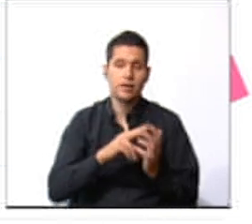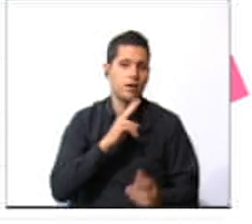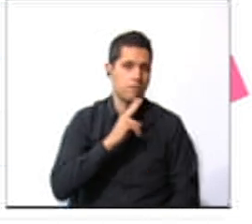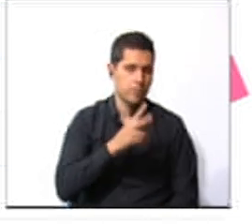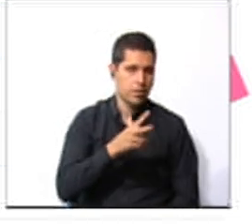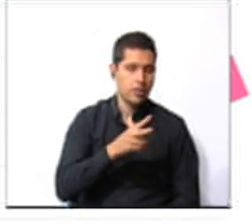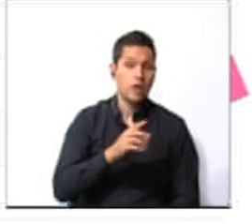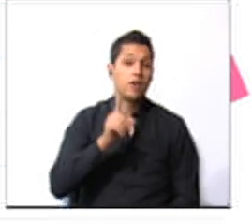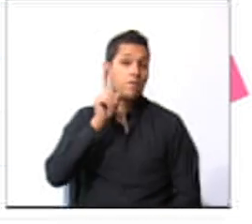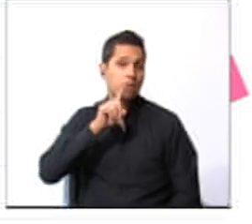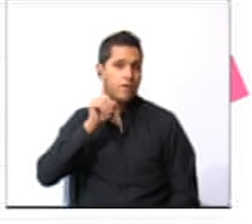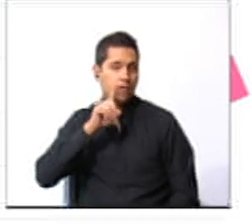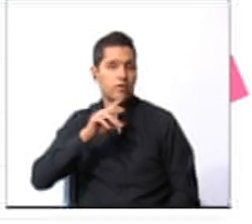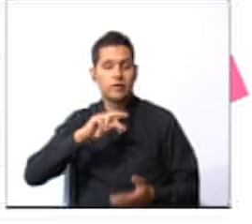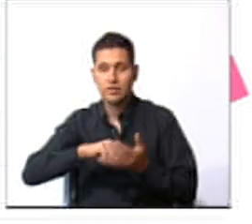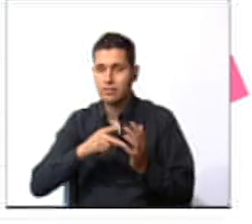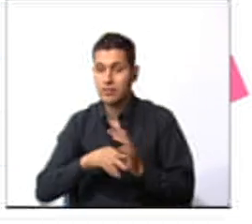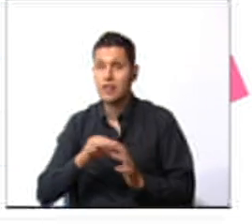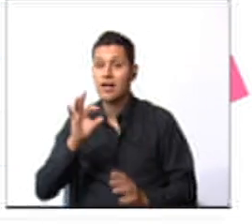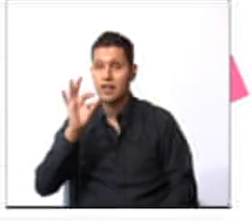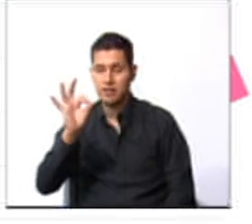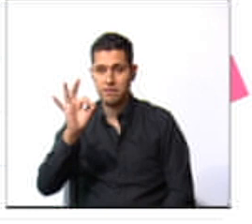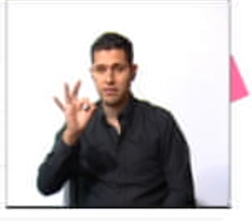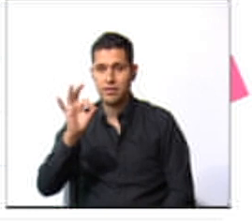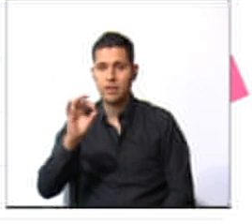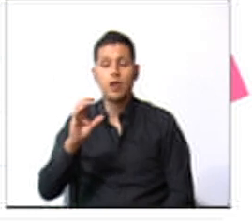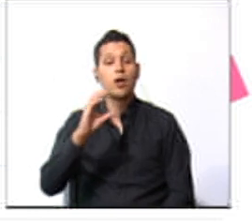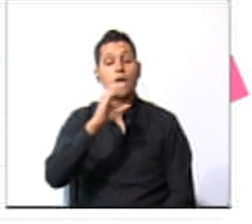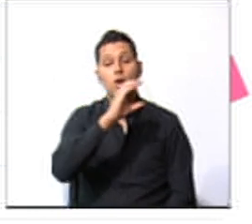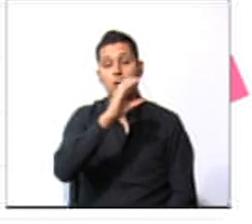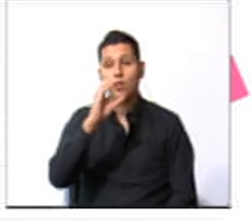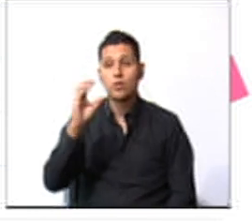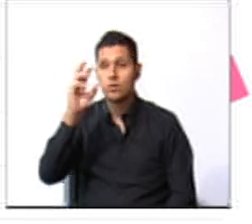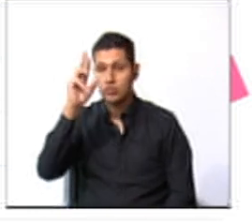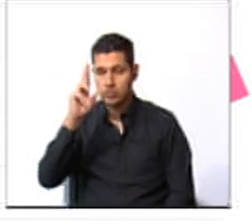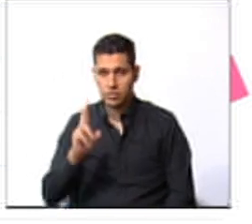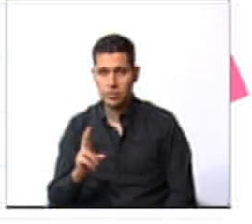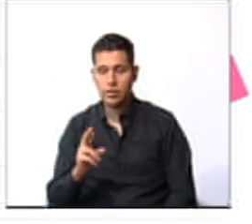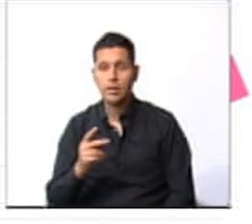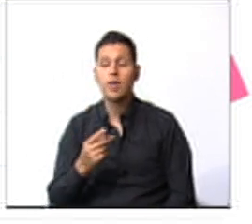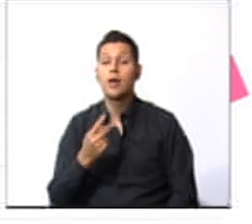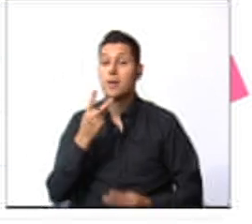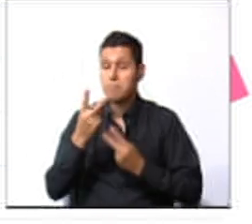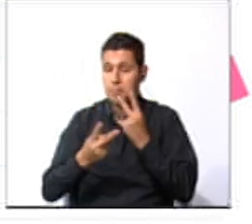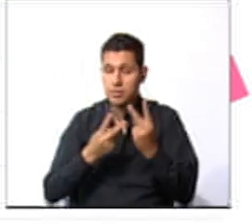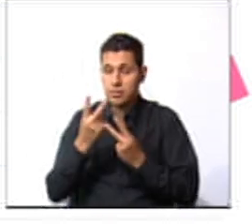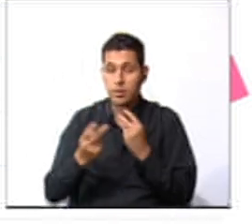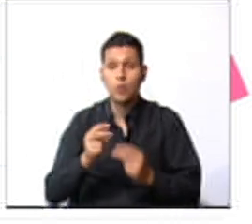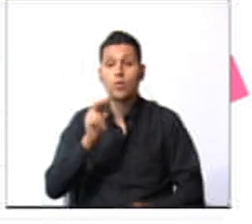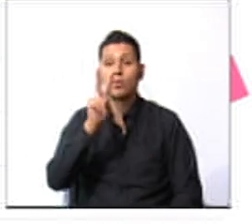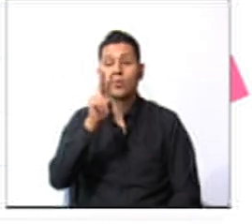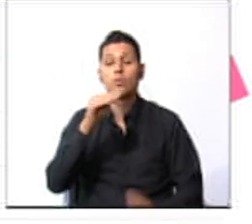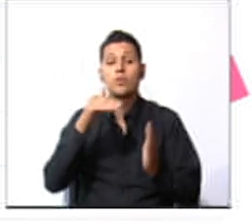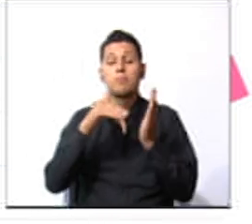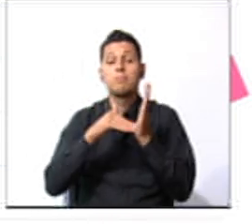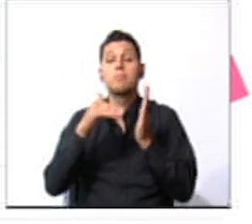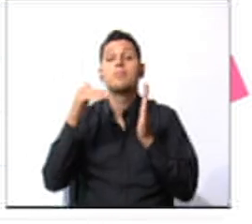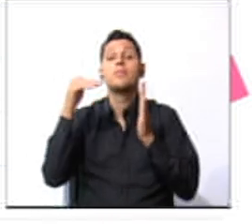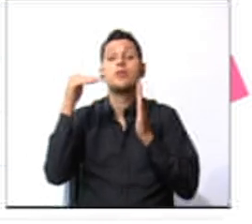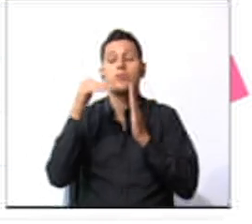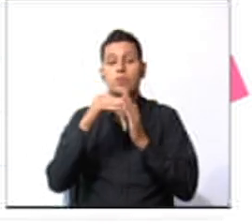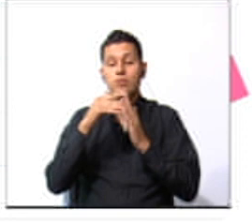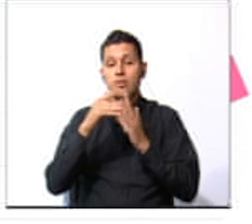the sentences. Costa Rica is visited by less than 2 million tourists